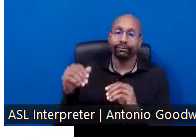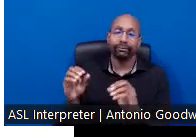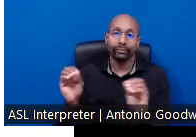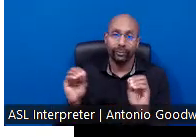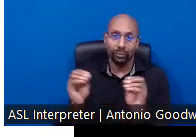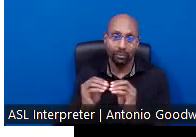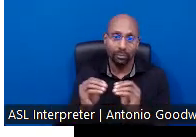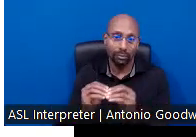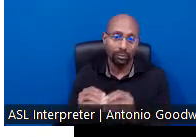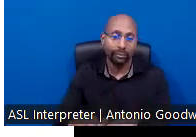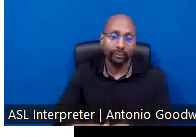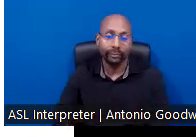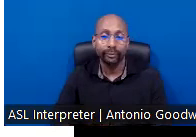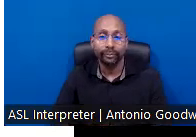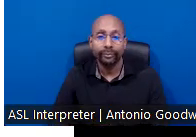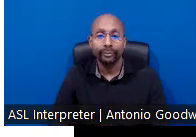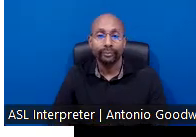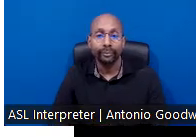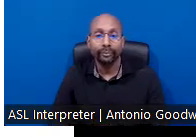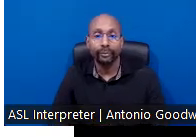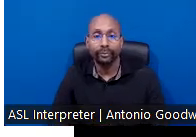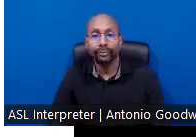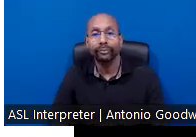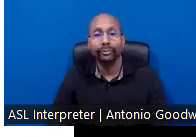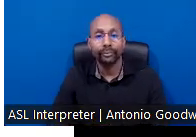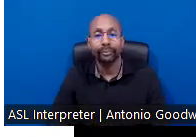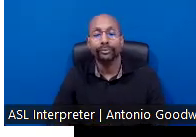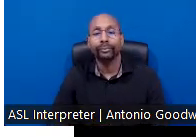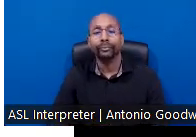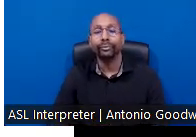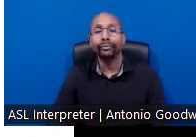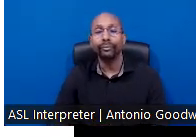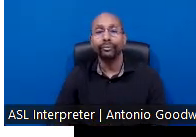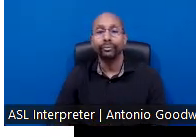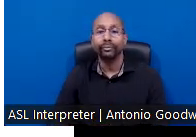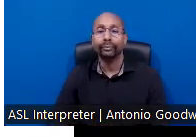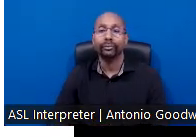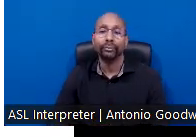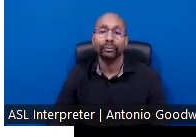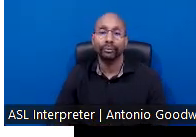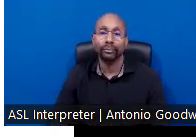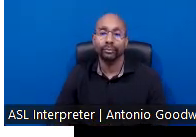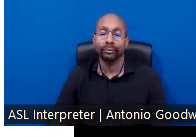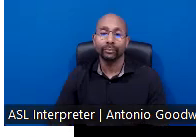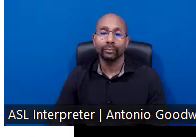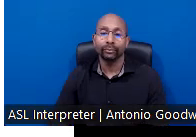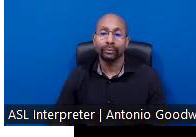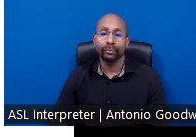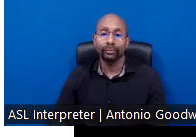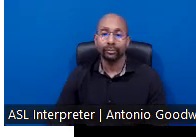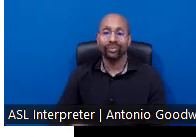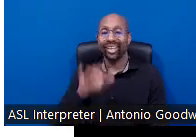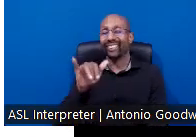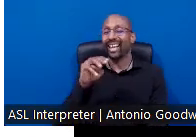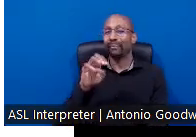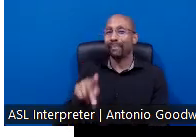All right, so before we kind of get into COVID and where we are kind of at right now, I know this is an old map, but it